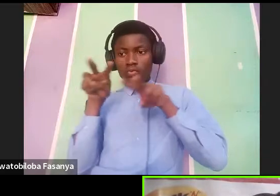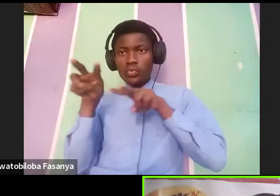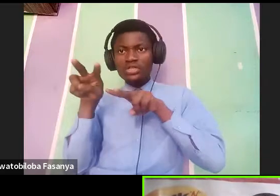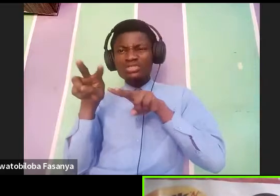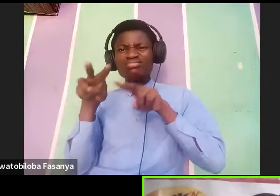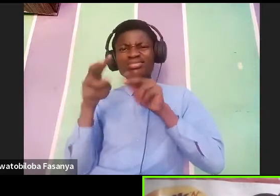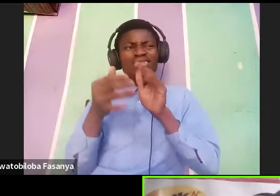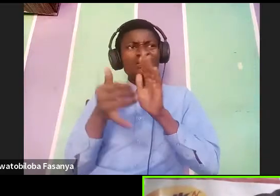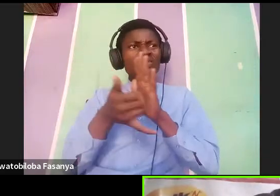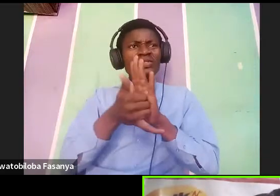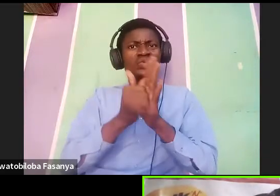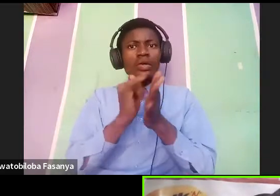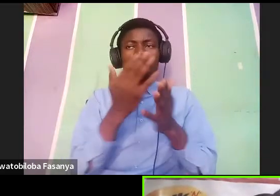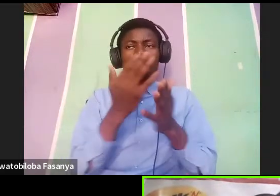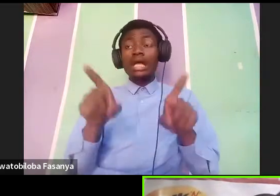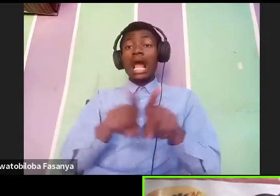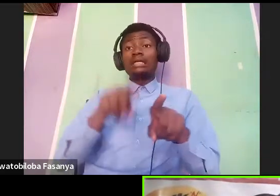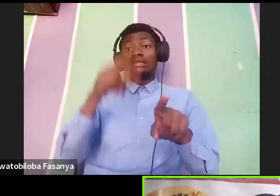your homes to